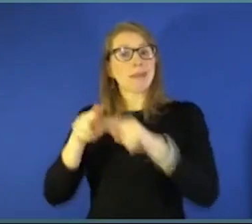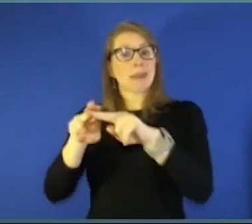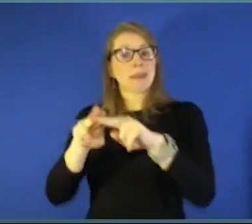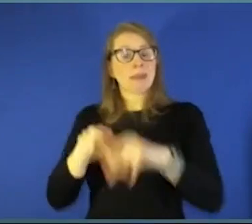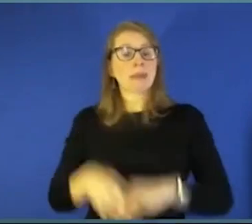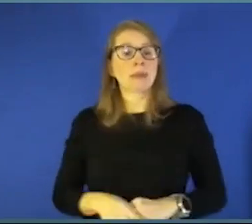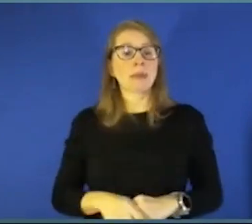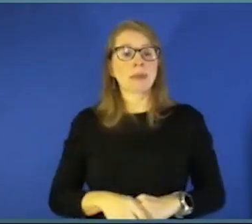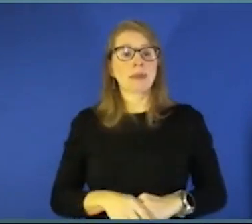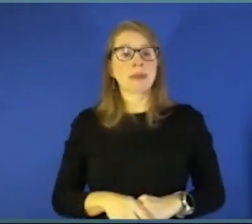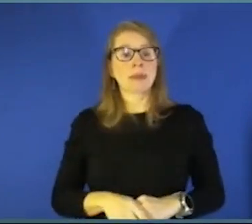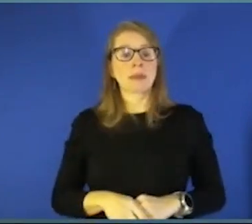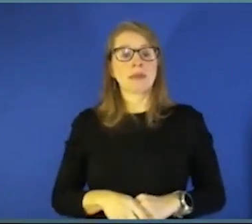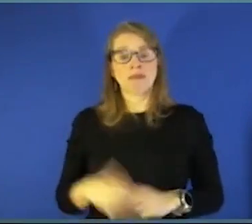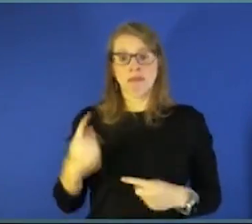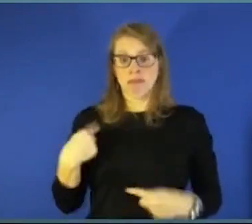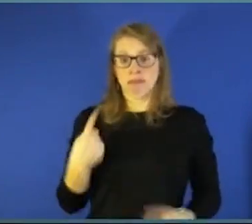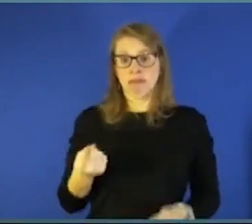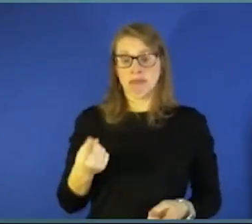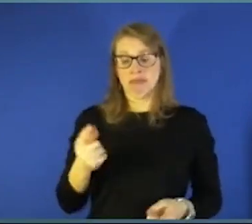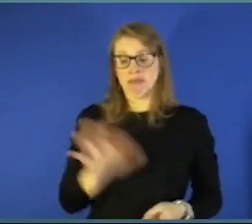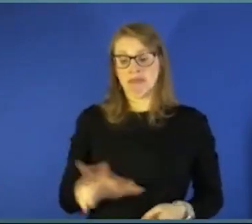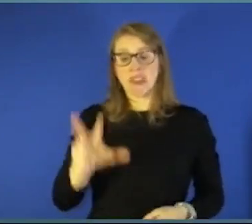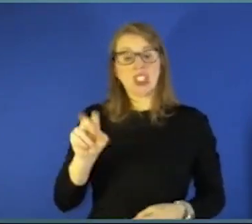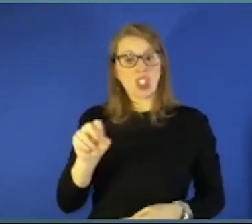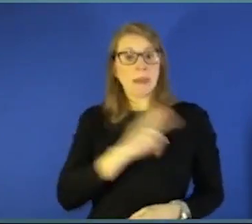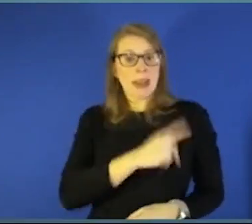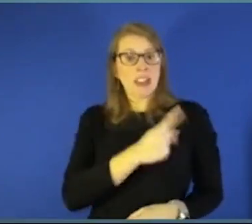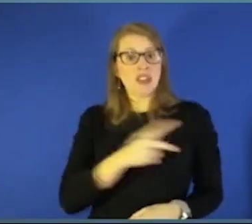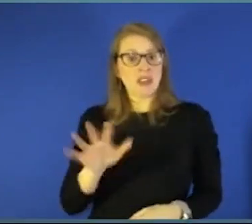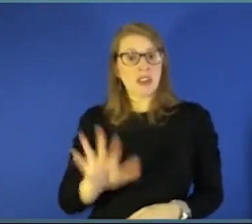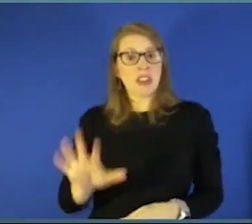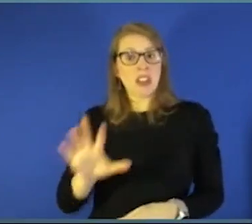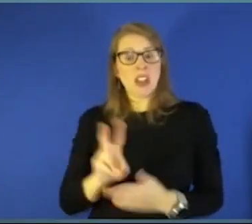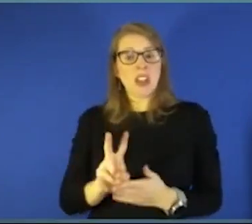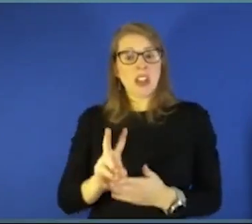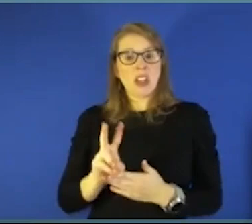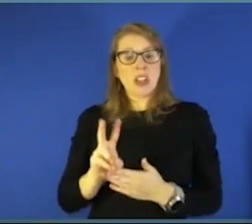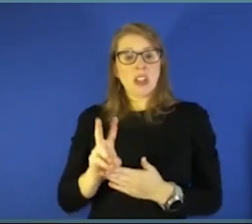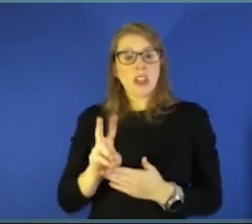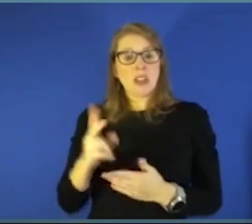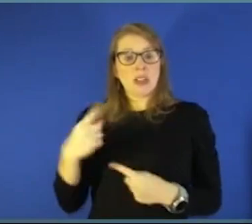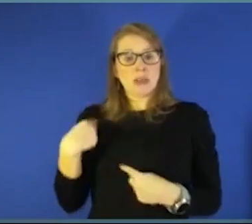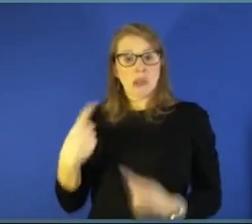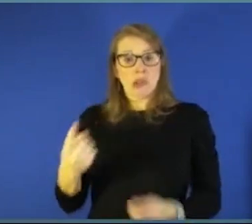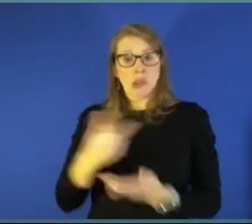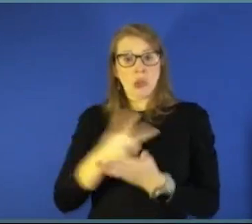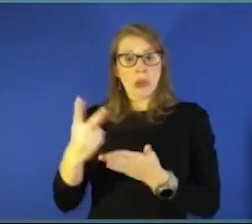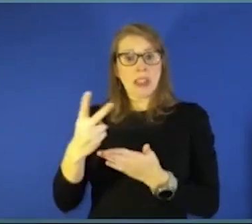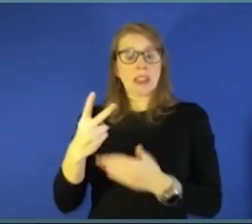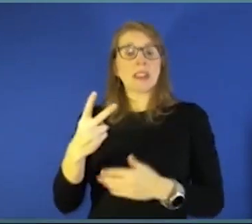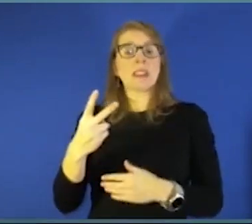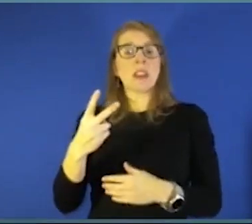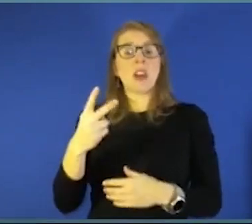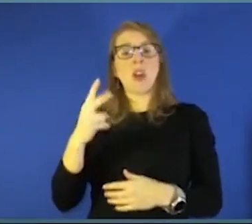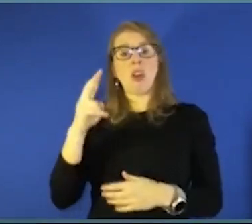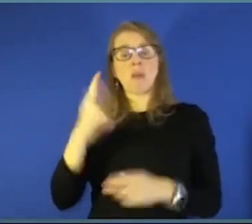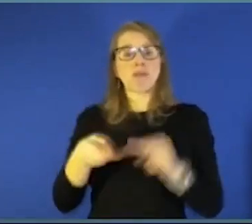running last couple of weeks in the 30s. This past 2 weeks, we jumped up into the 40s to